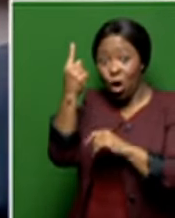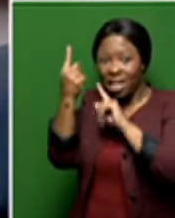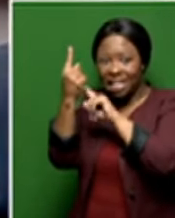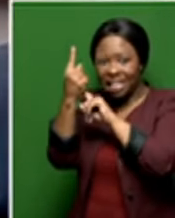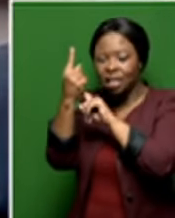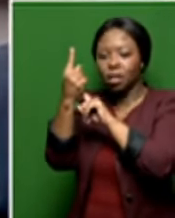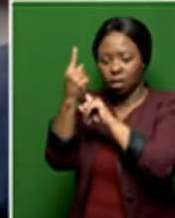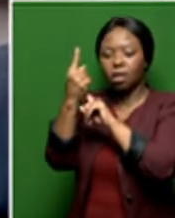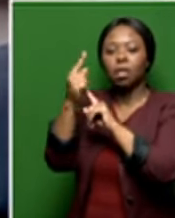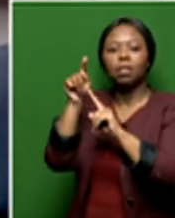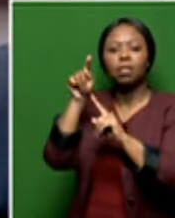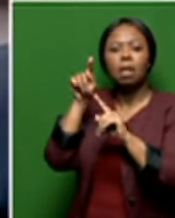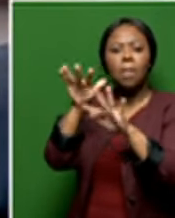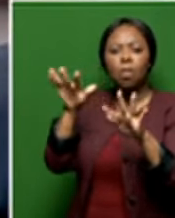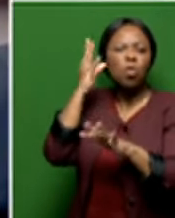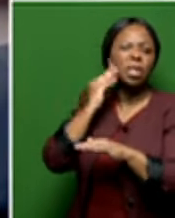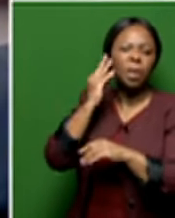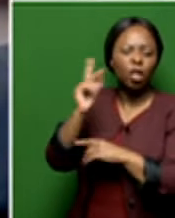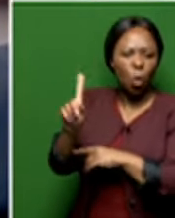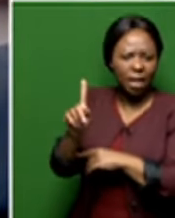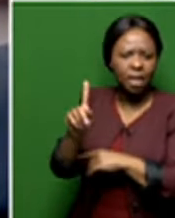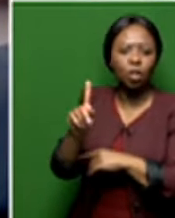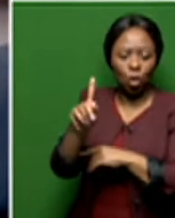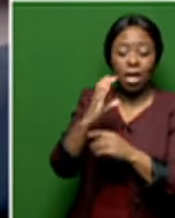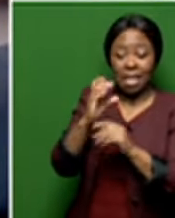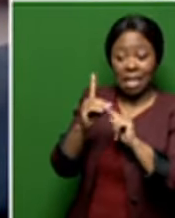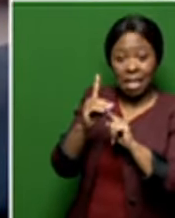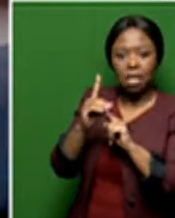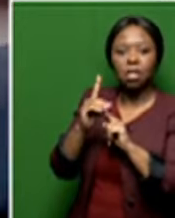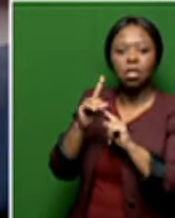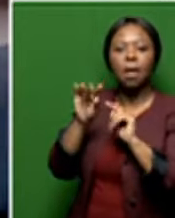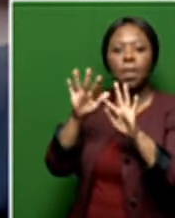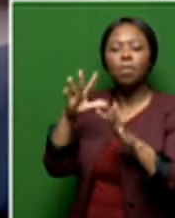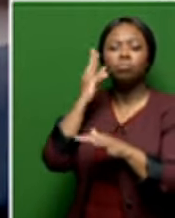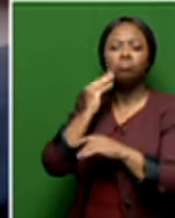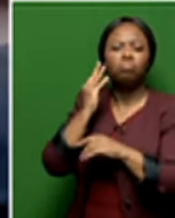hear? And what experience will this album provide them with?